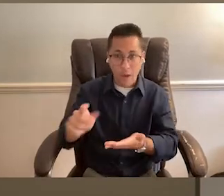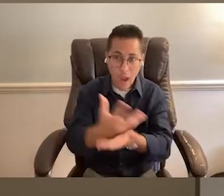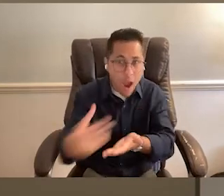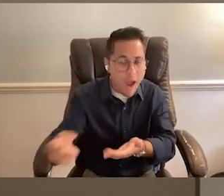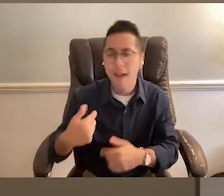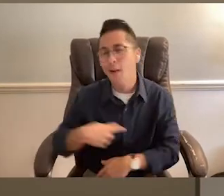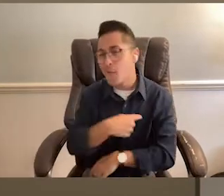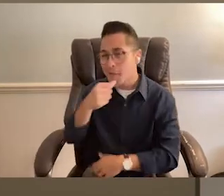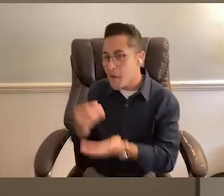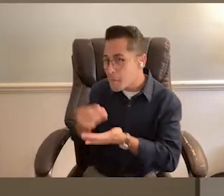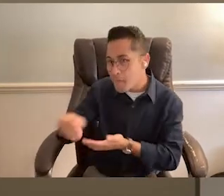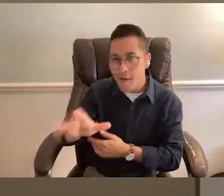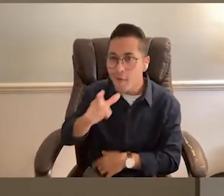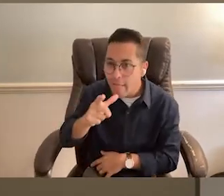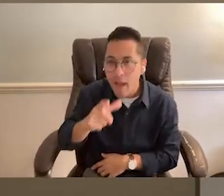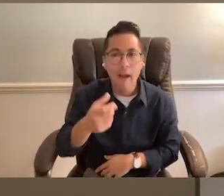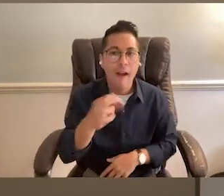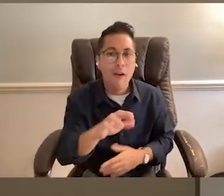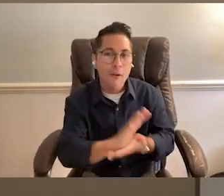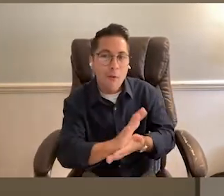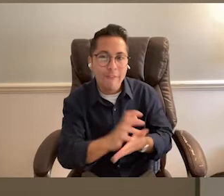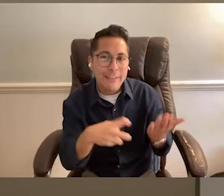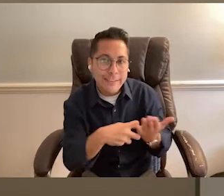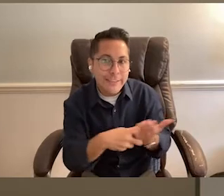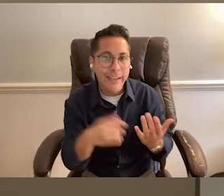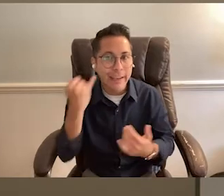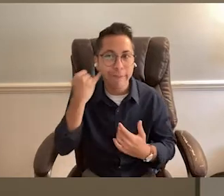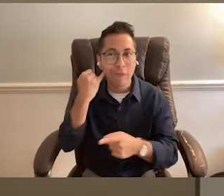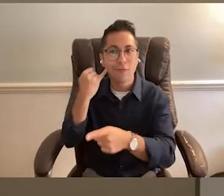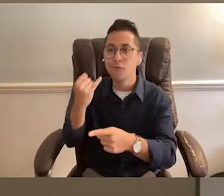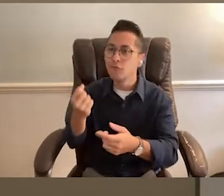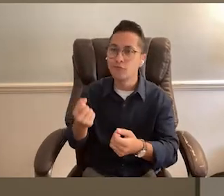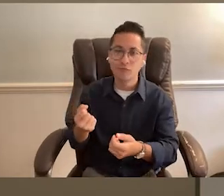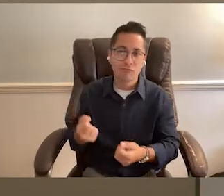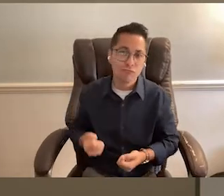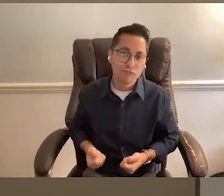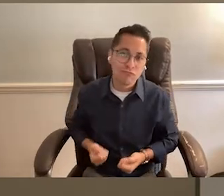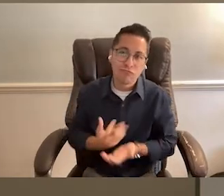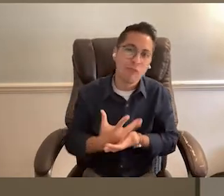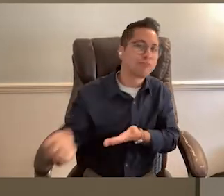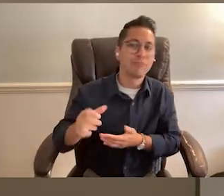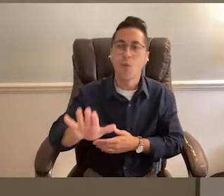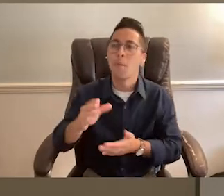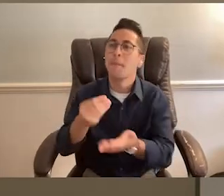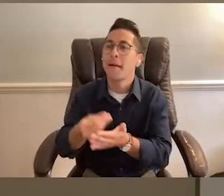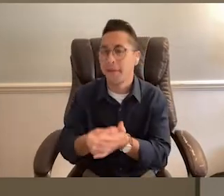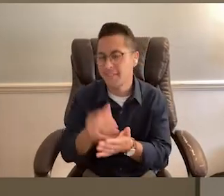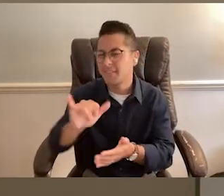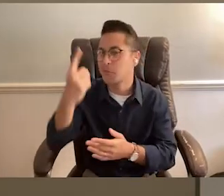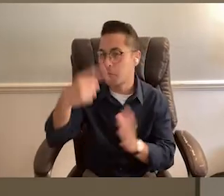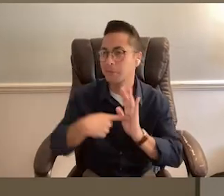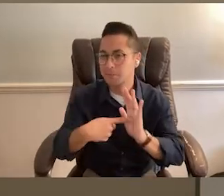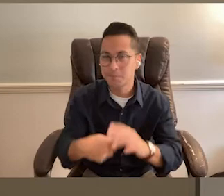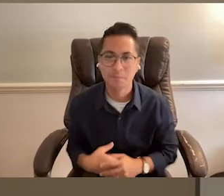semester. They get to choose where they want to live for the most part. We have different residential programs, different residential facilities on and off campus,